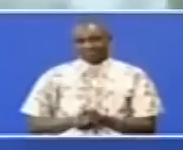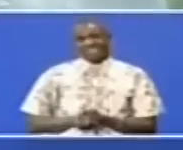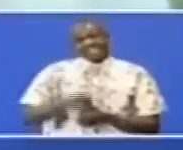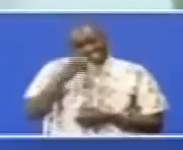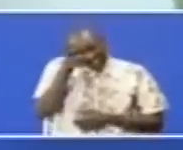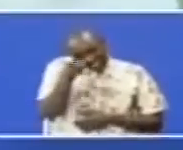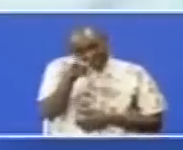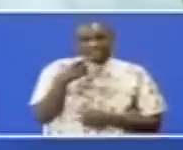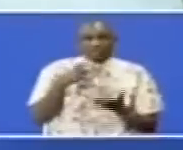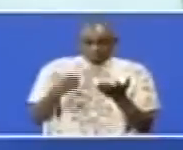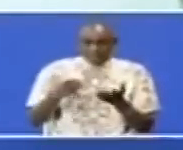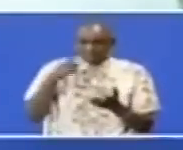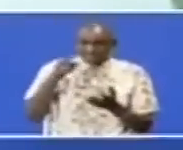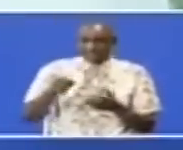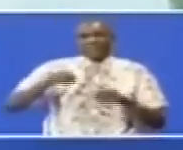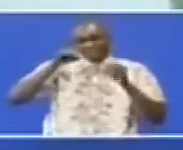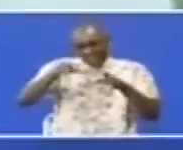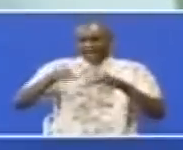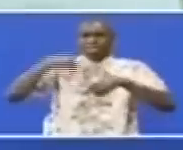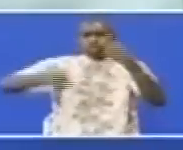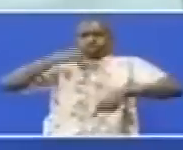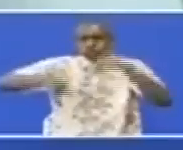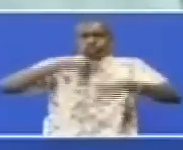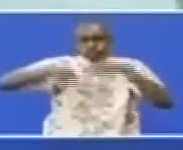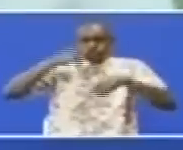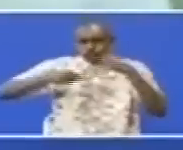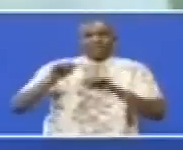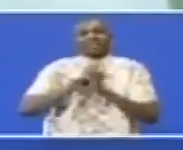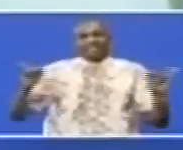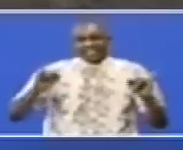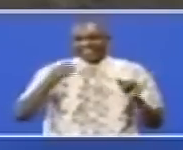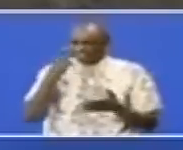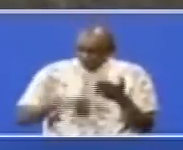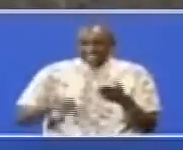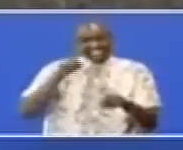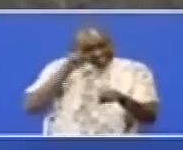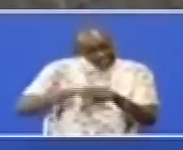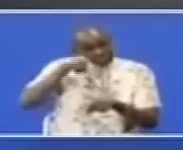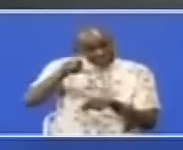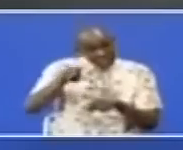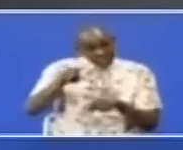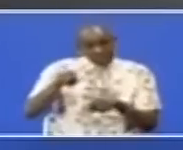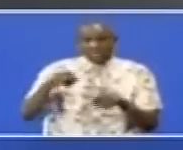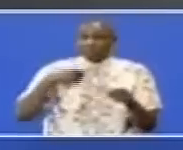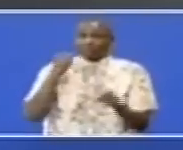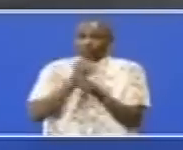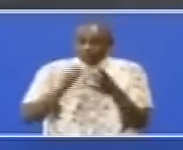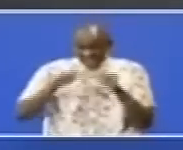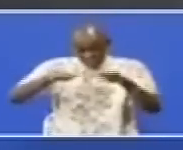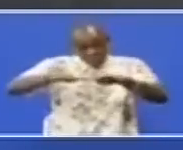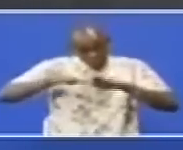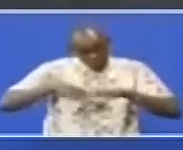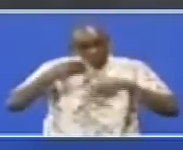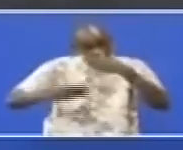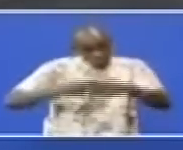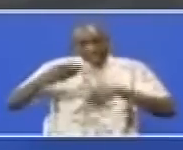Dirty clothes are placed on the rope and spun round till they're clean. He tells us that since he doesn't wring the clothes, the spin cycle